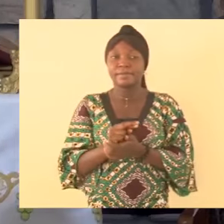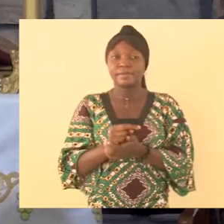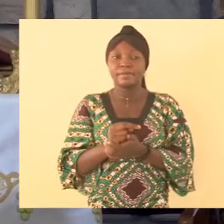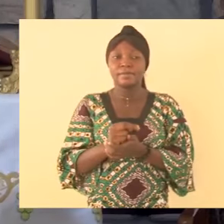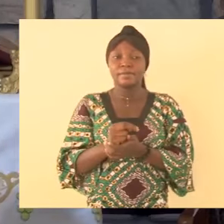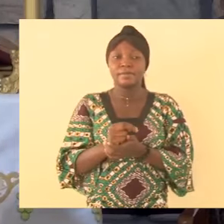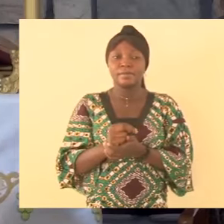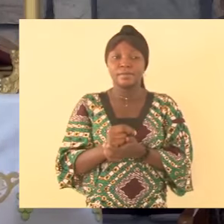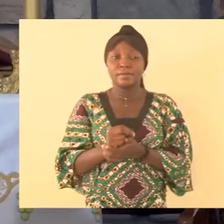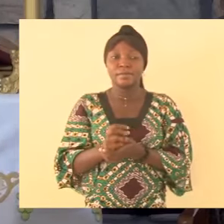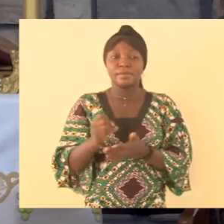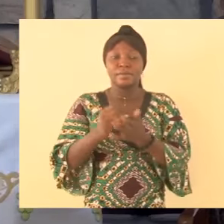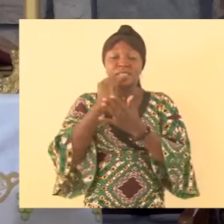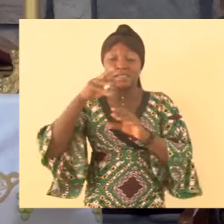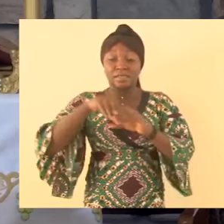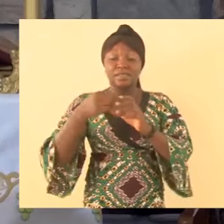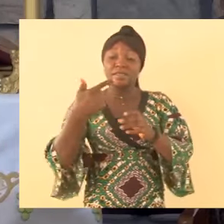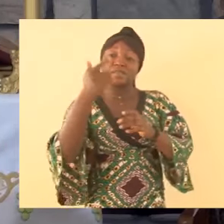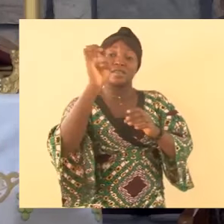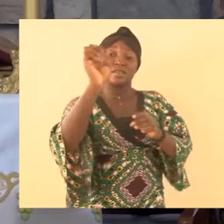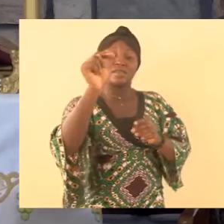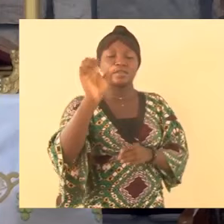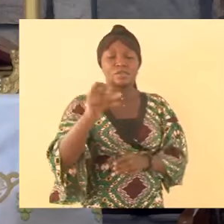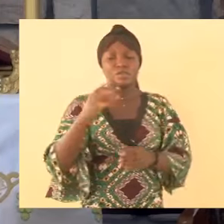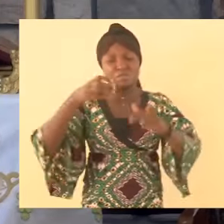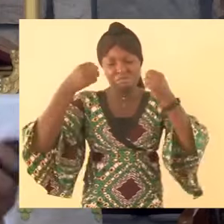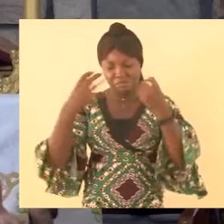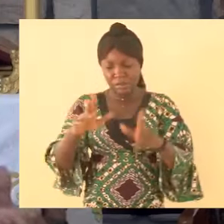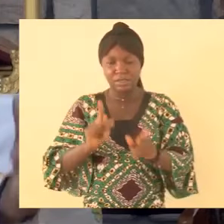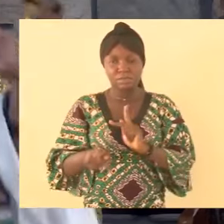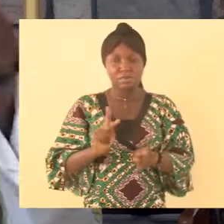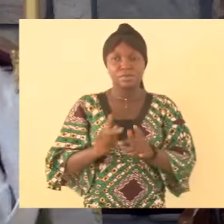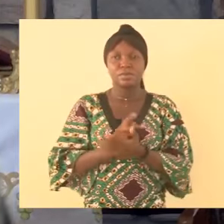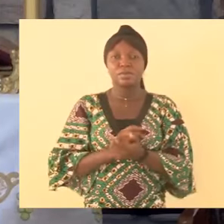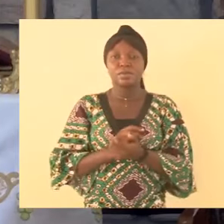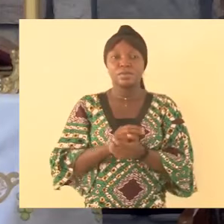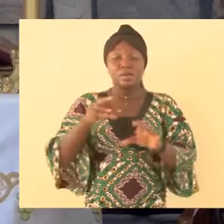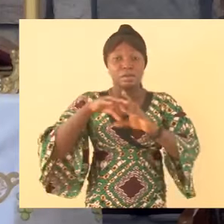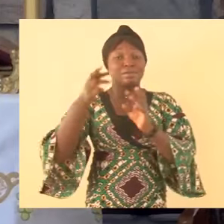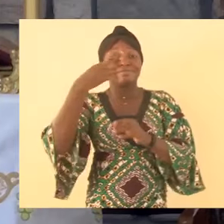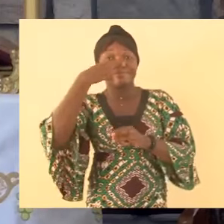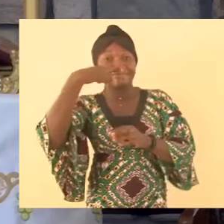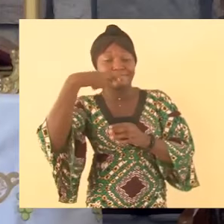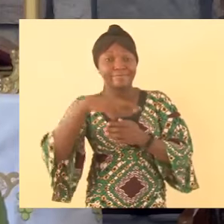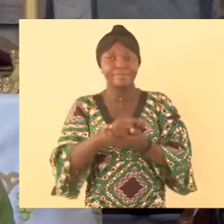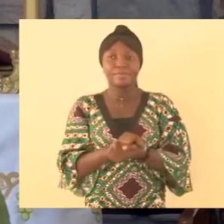There is in the genes, and they say it's in the genes of many people. There is in the genes of the rats.